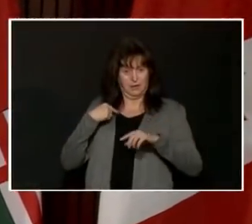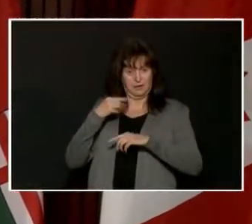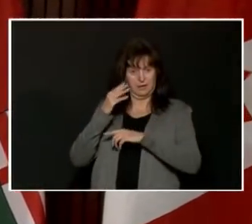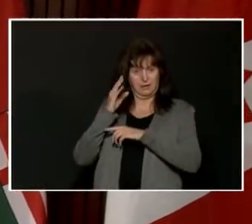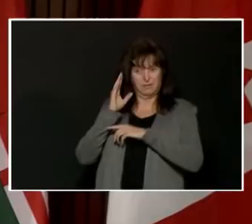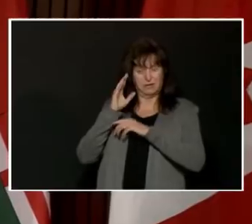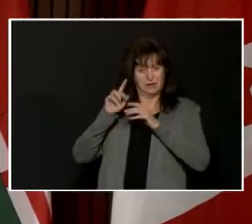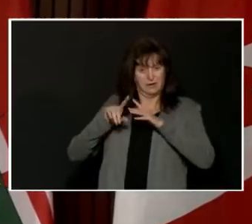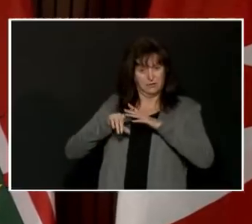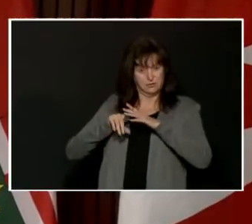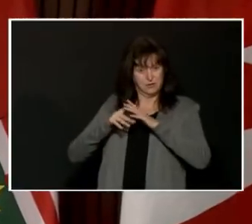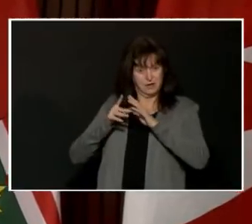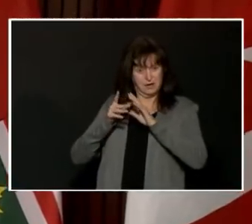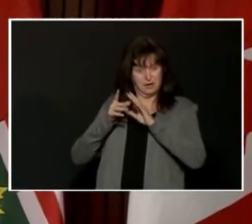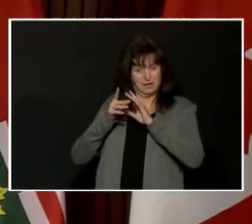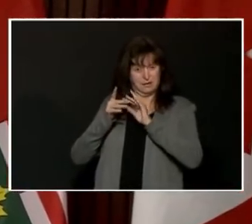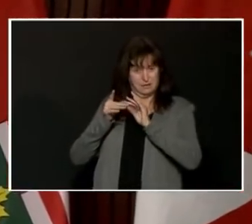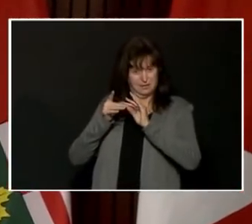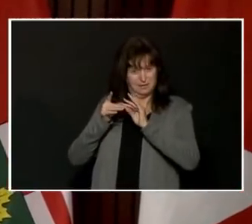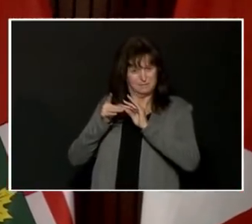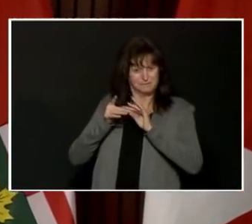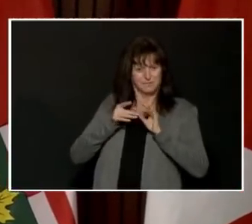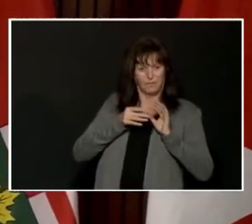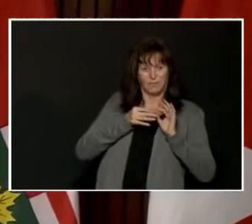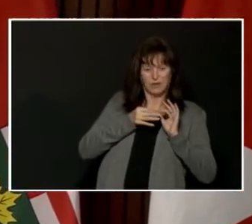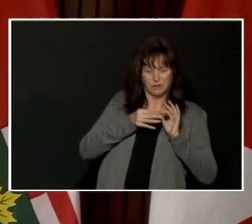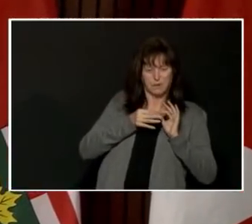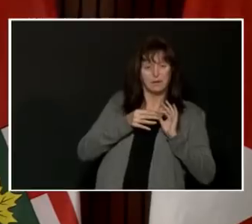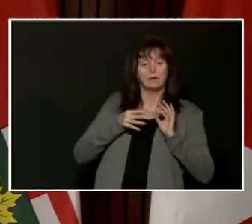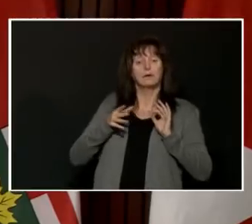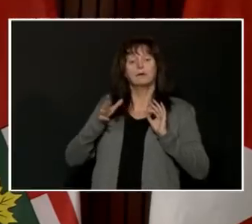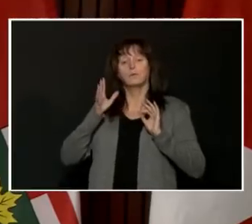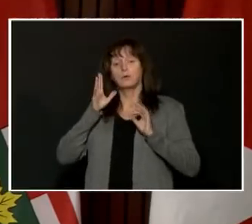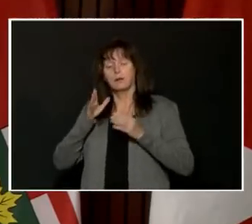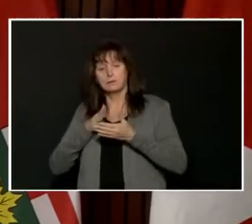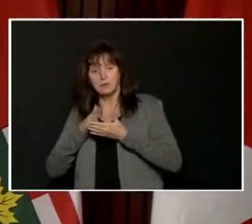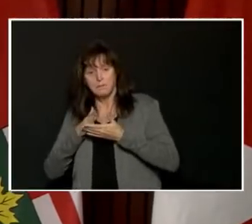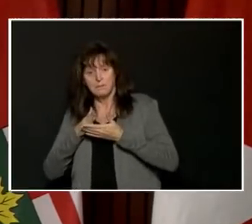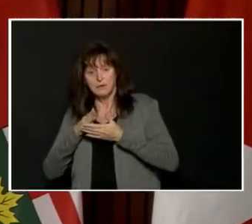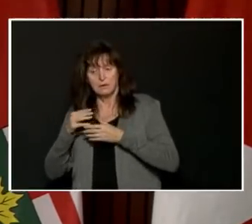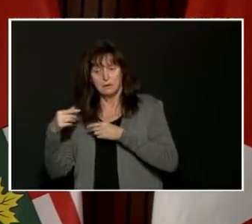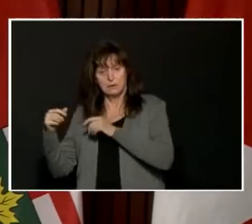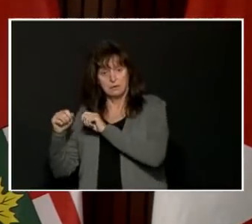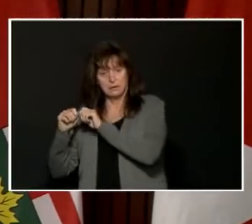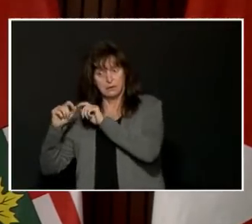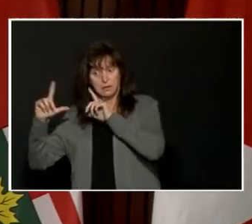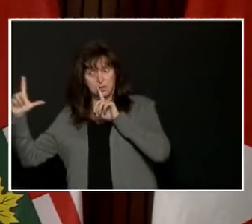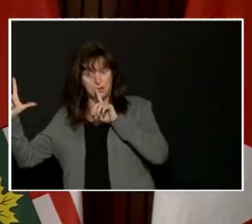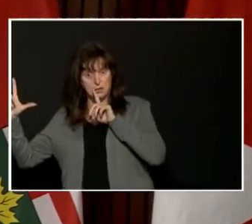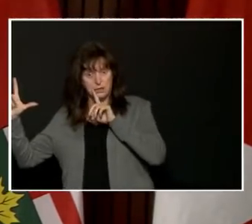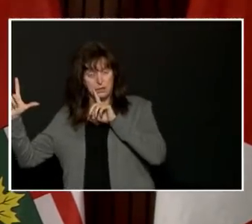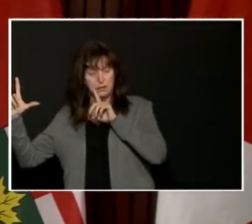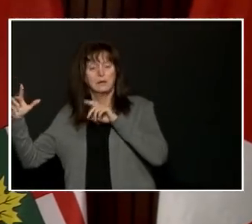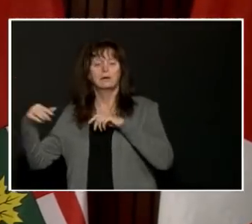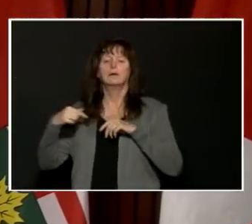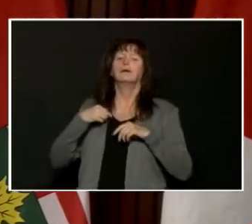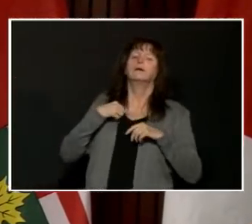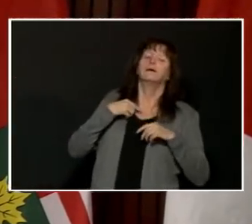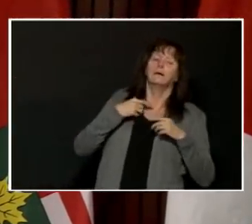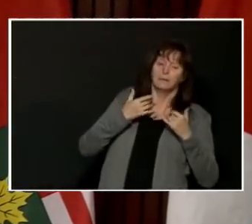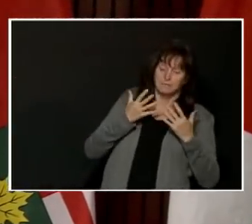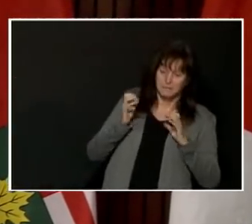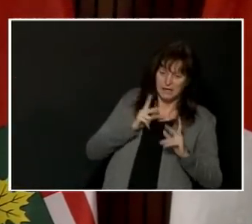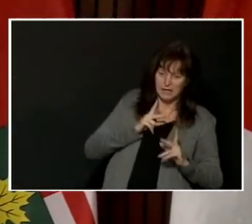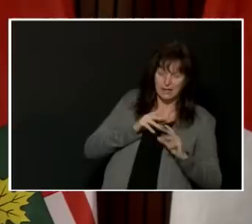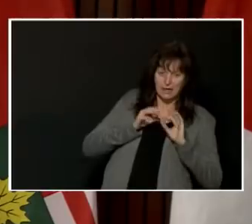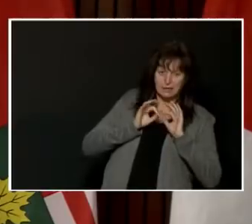the sign language, will stop, but it will come back immediately after the presentation. Now, I'm back to speak with you today because of